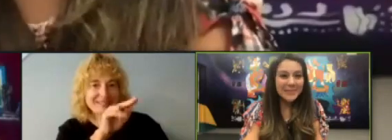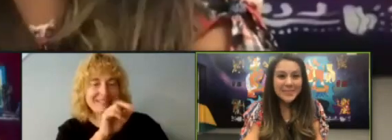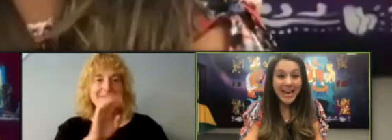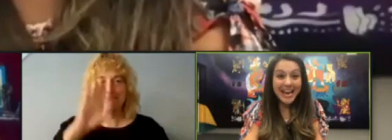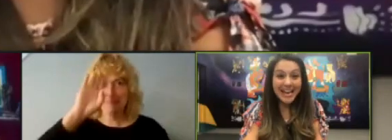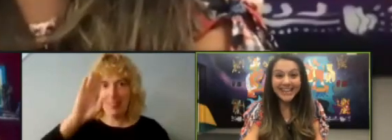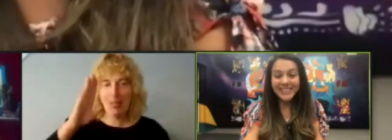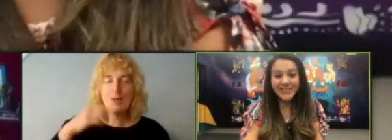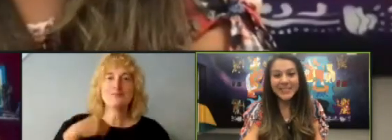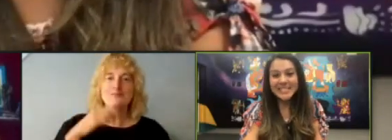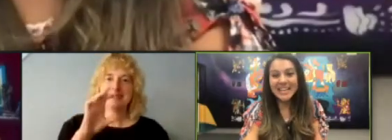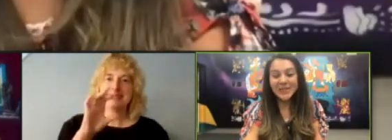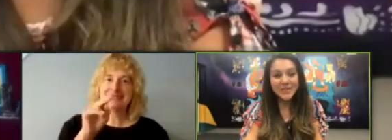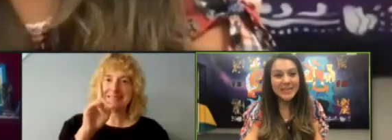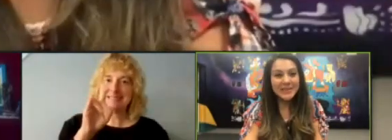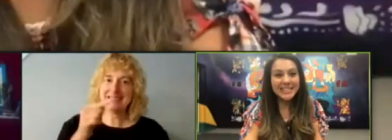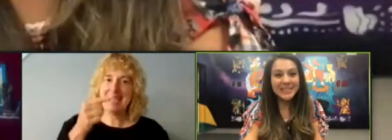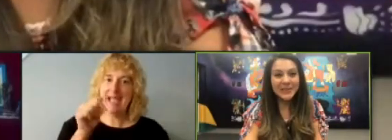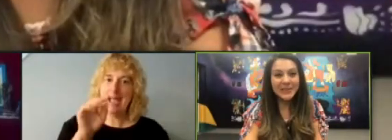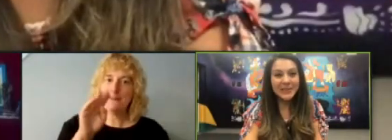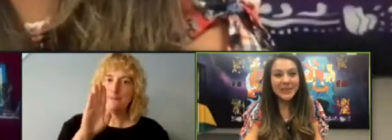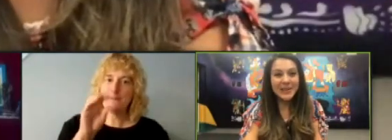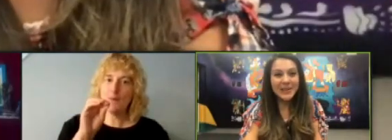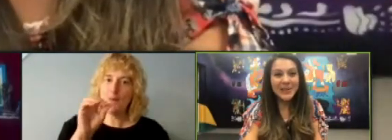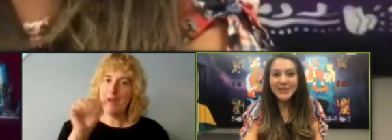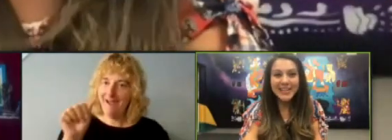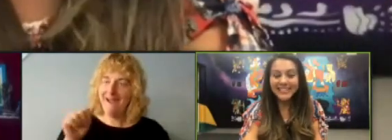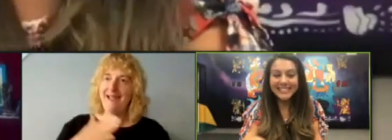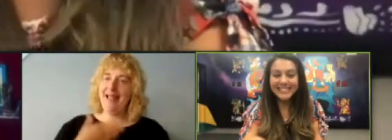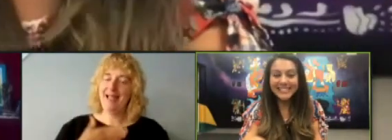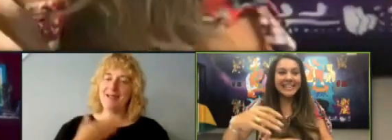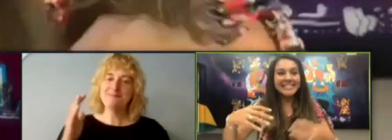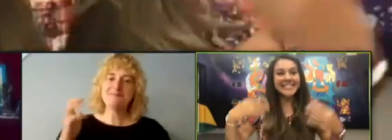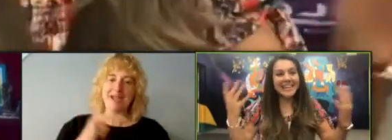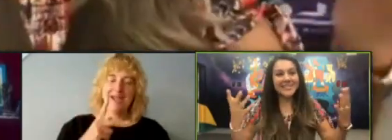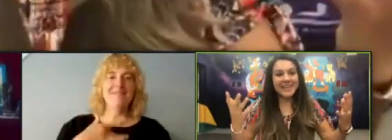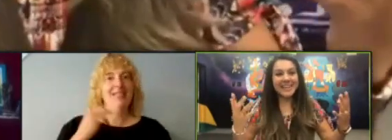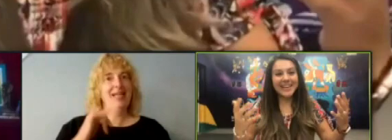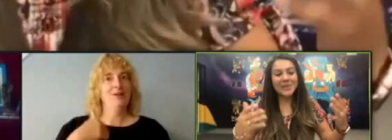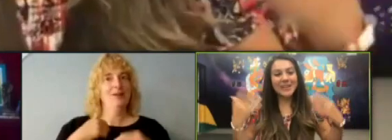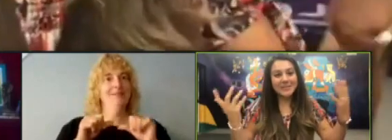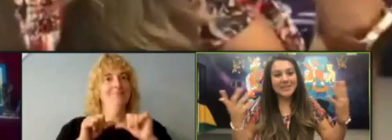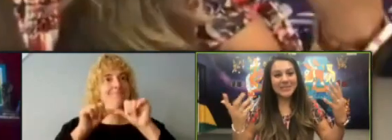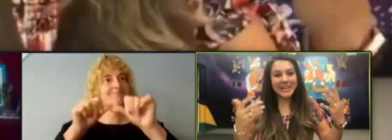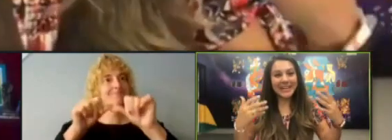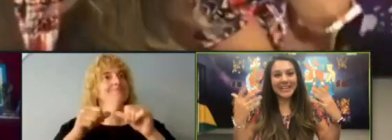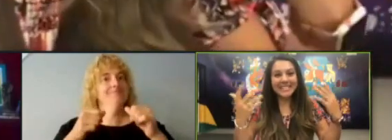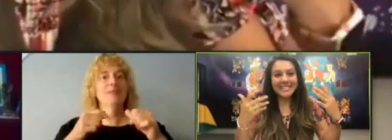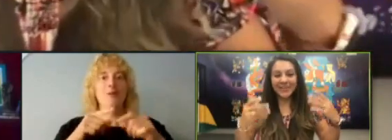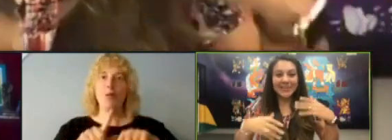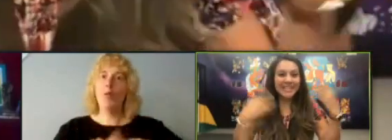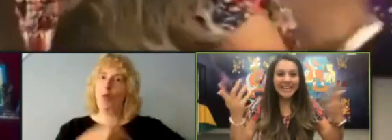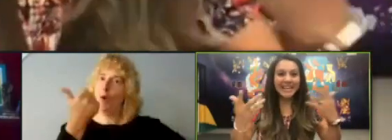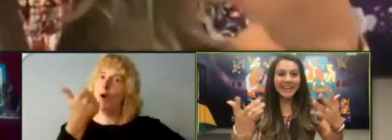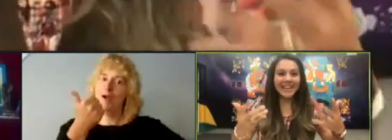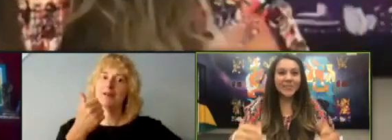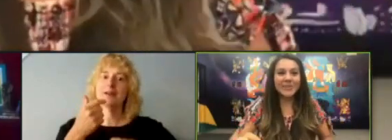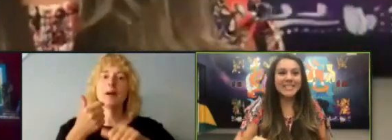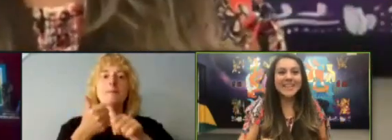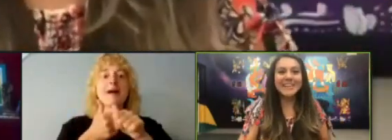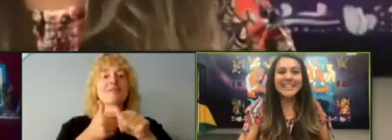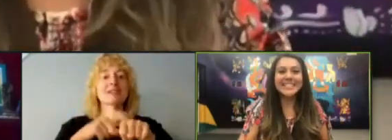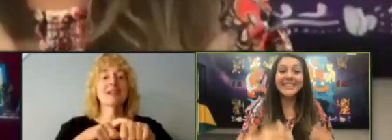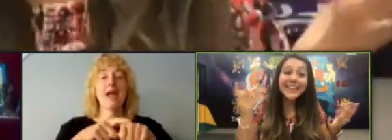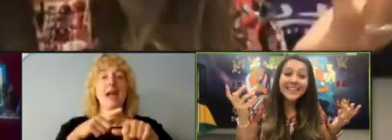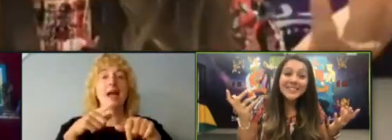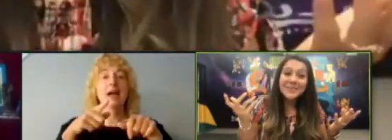glad to be back. It feels like we've been doing this for a whole long time, but each time we open up the screen, it feels like the first